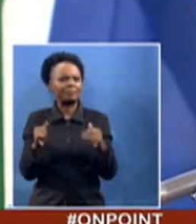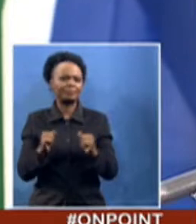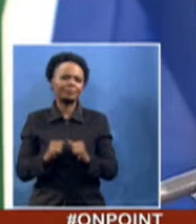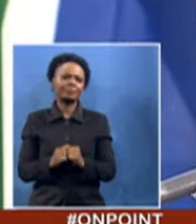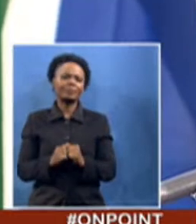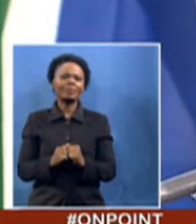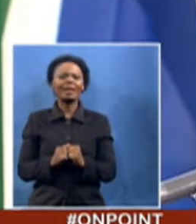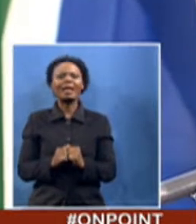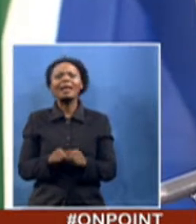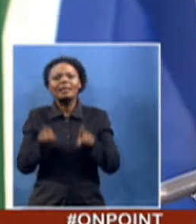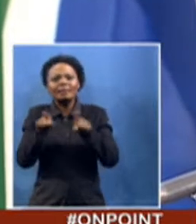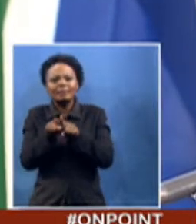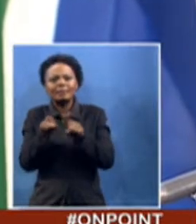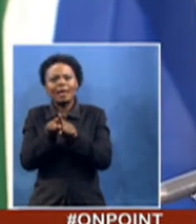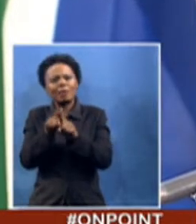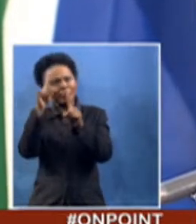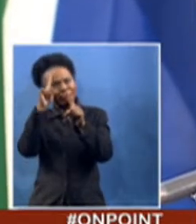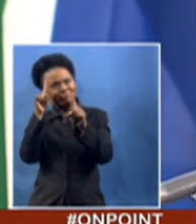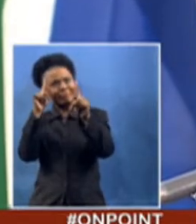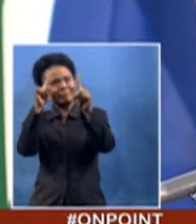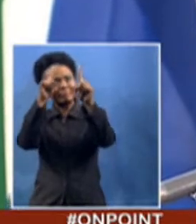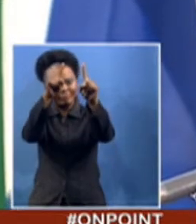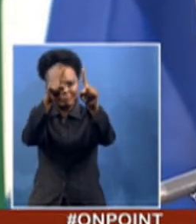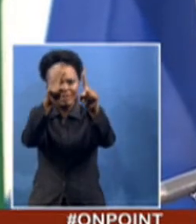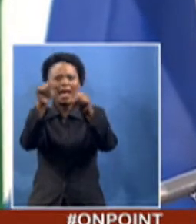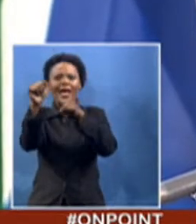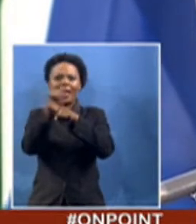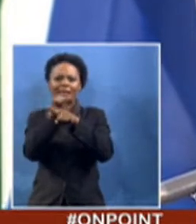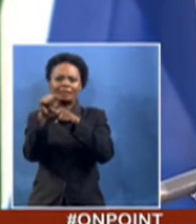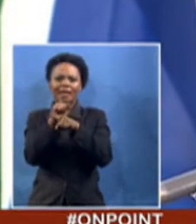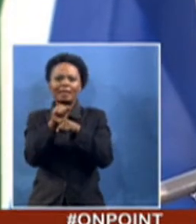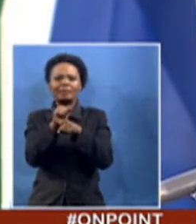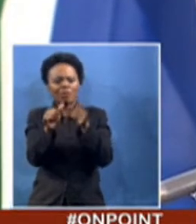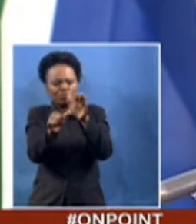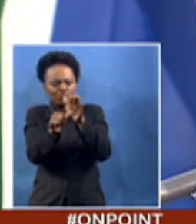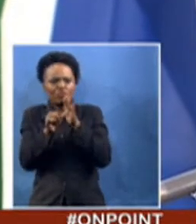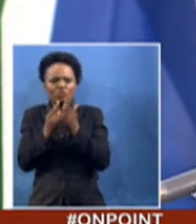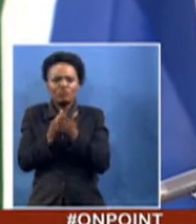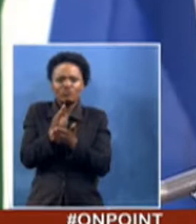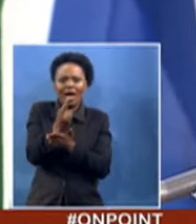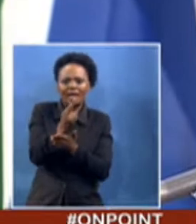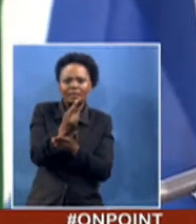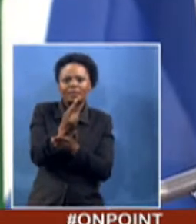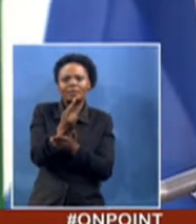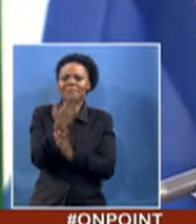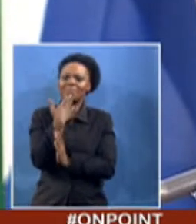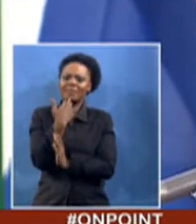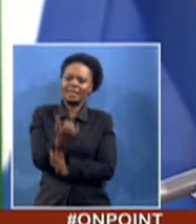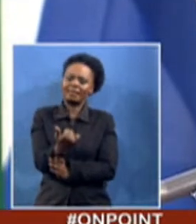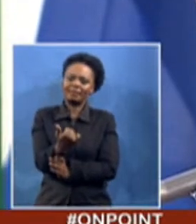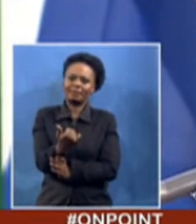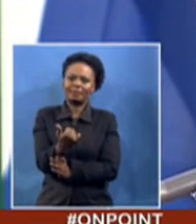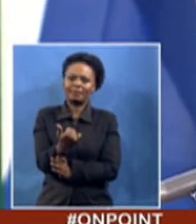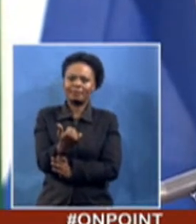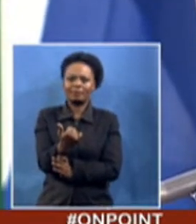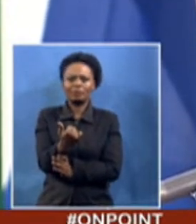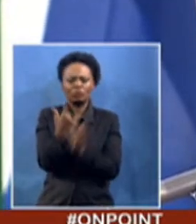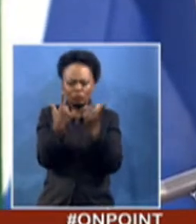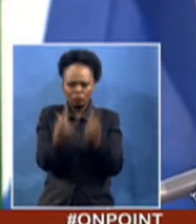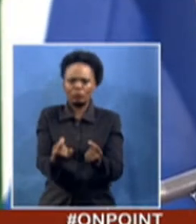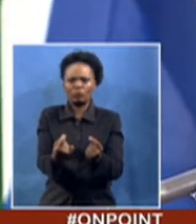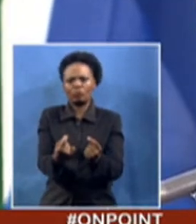approach to exercising this important right be so. Let us be guided by